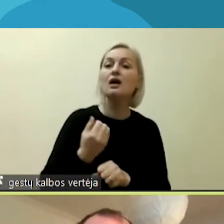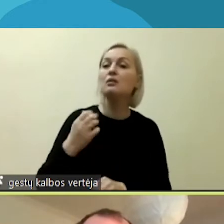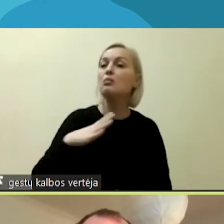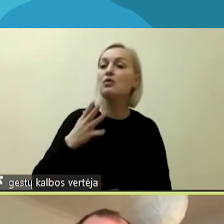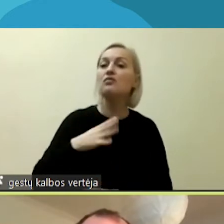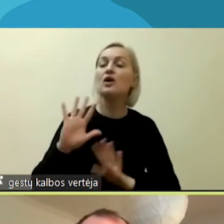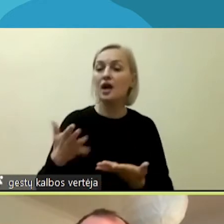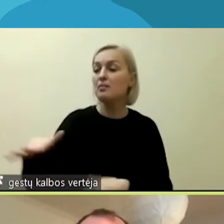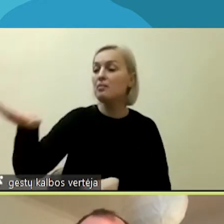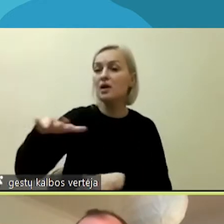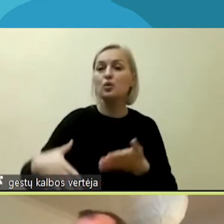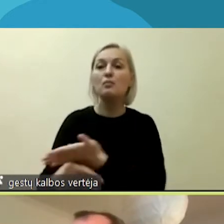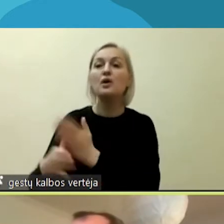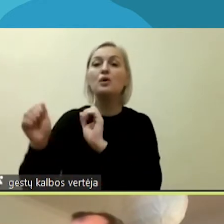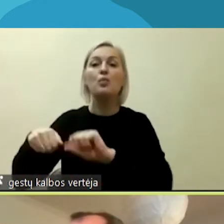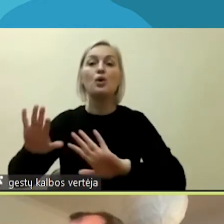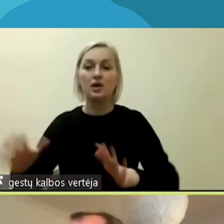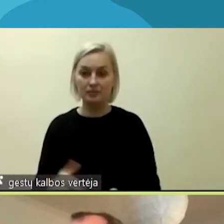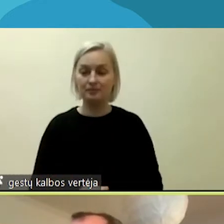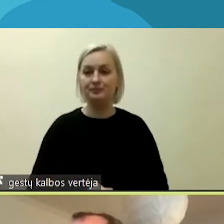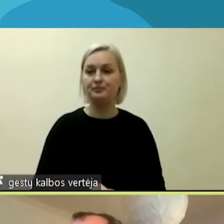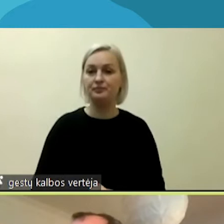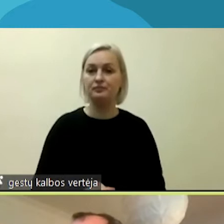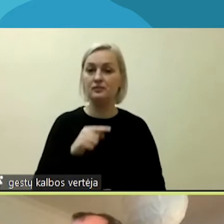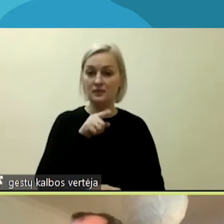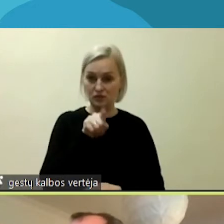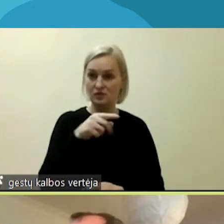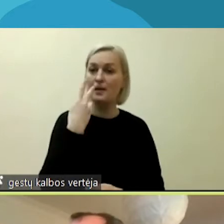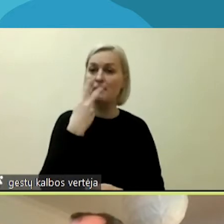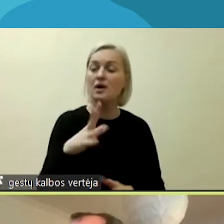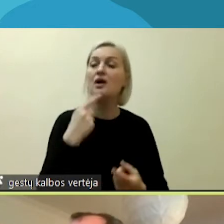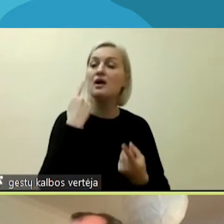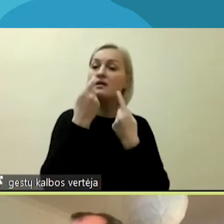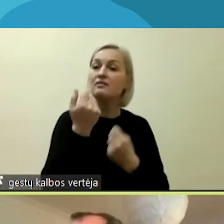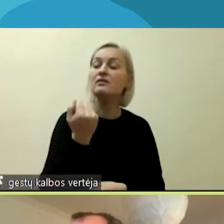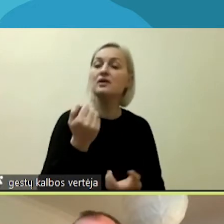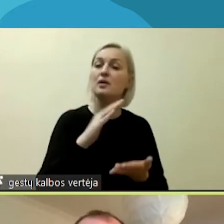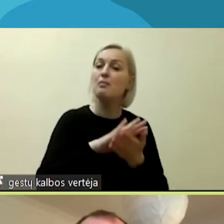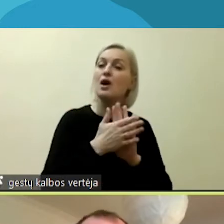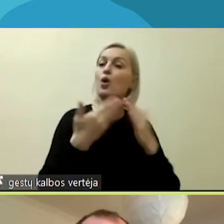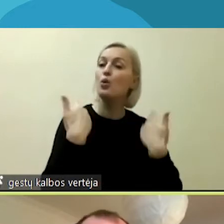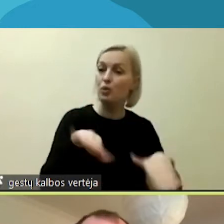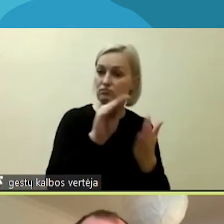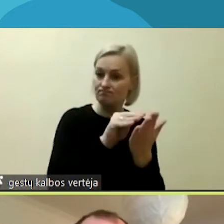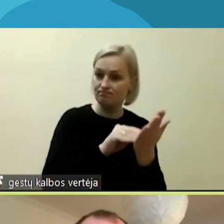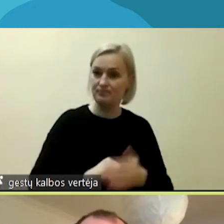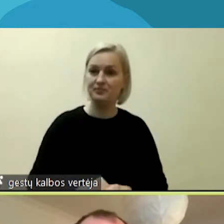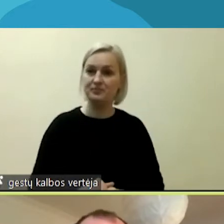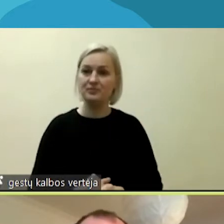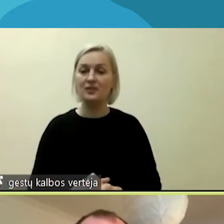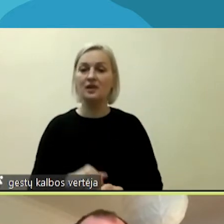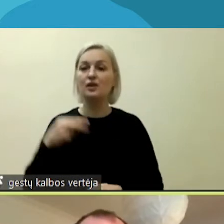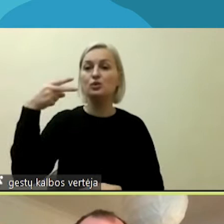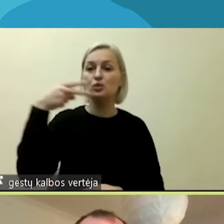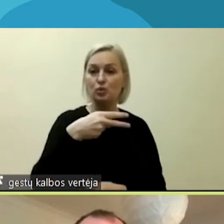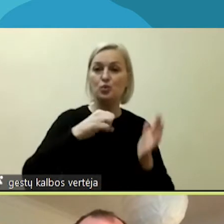And here is an example of the type of data that we produce. So this is our 2019 data. You can see that we